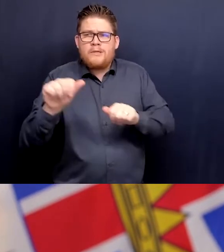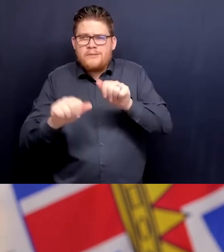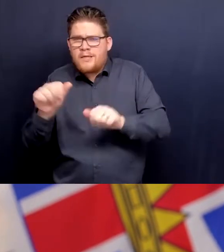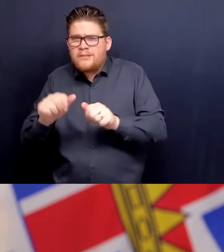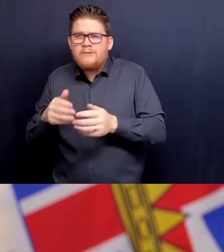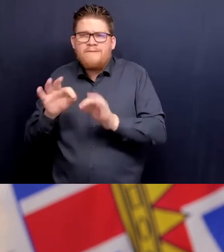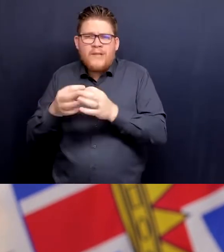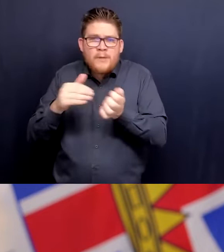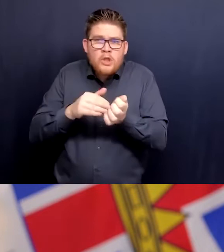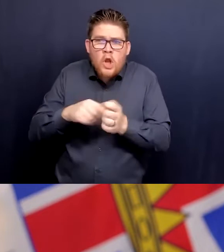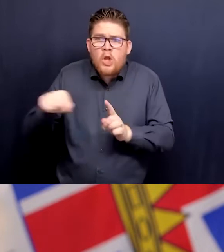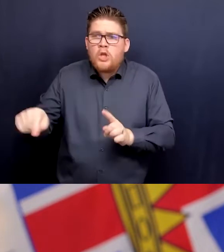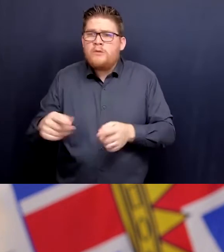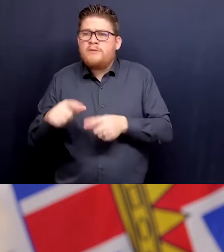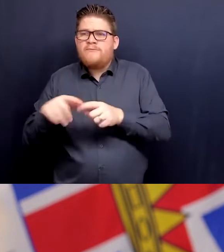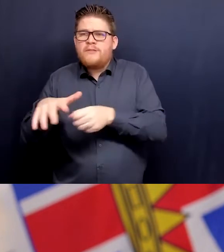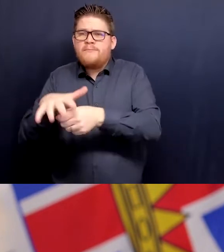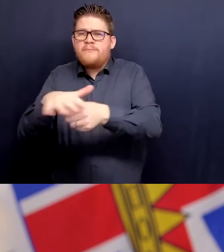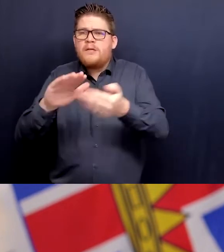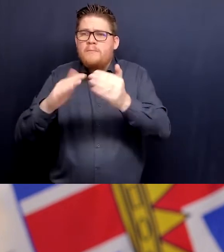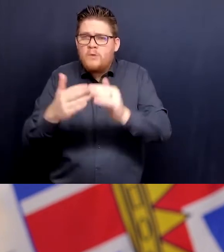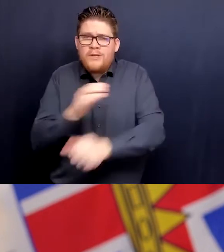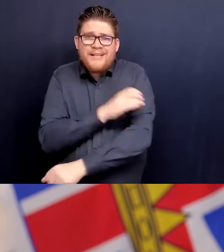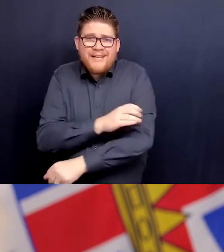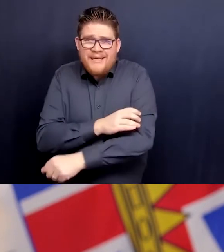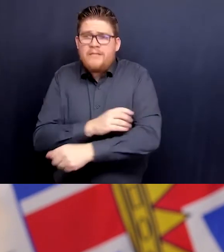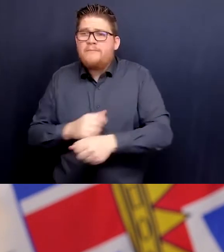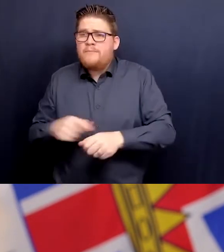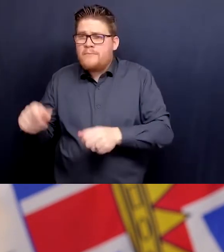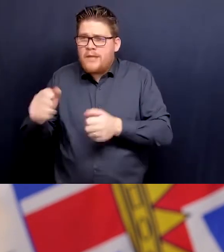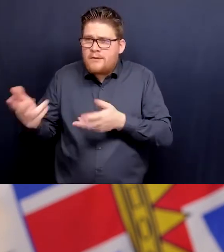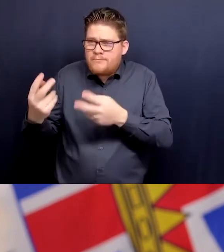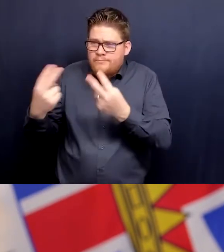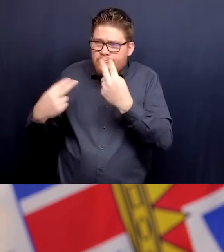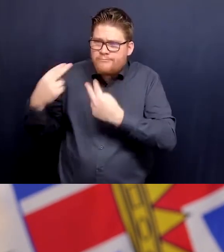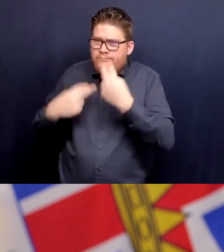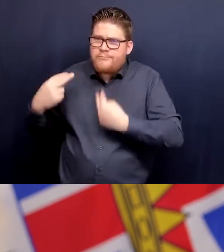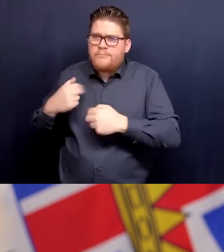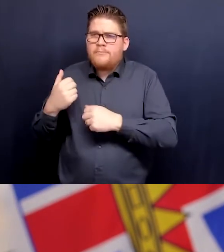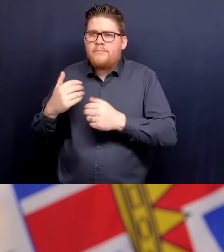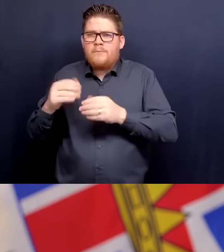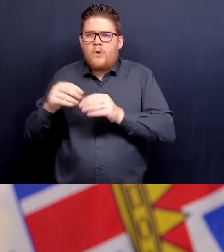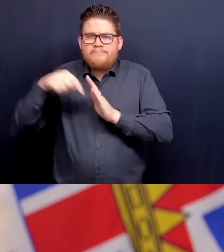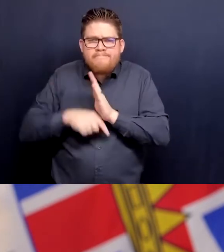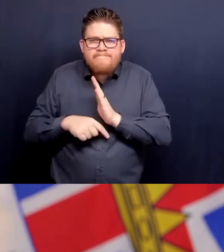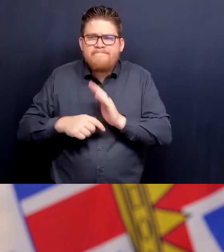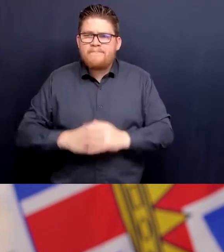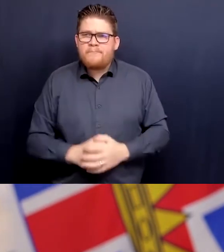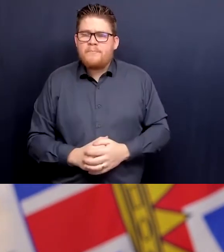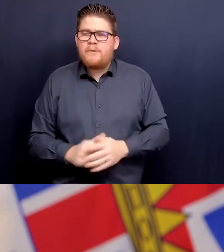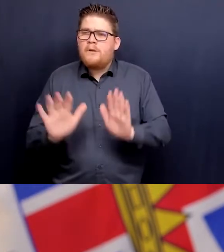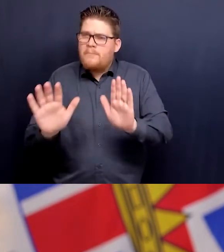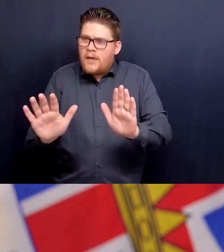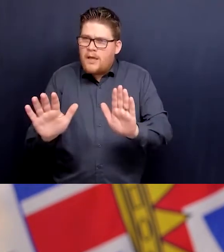through their local community clinic, and they can get into that. But I think we also need to, I'm not making a whole lot of sense,